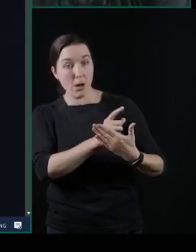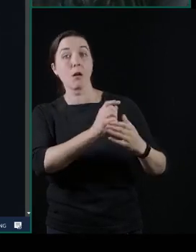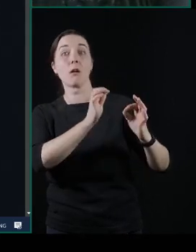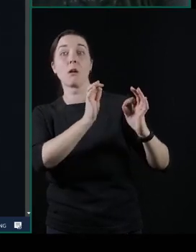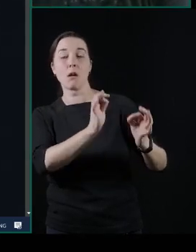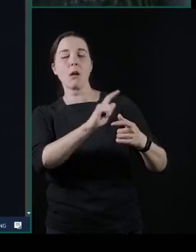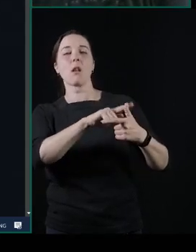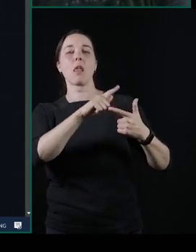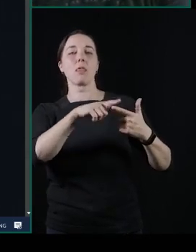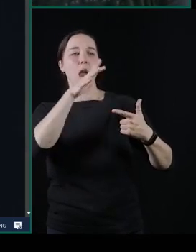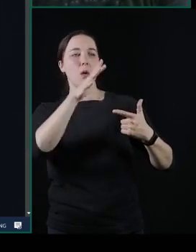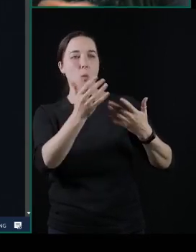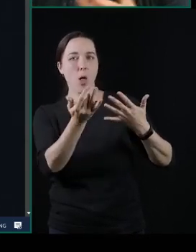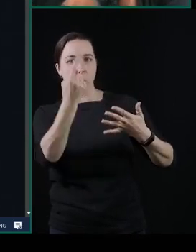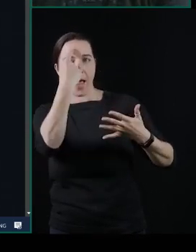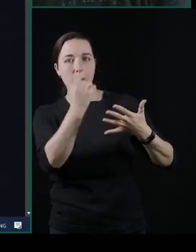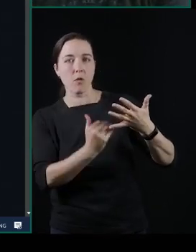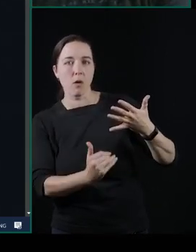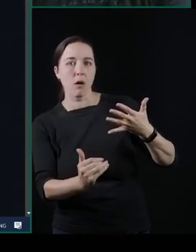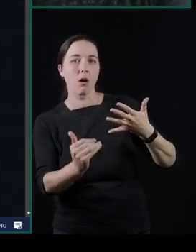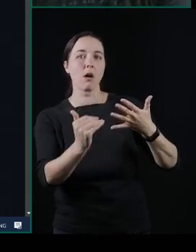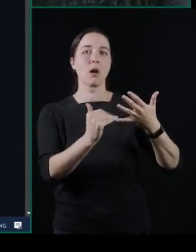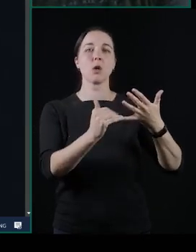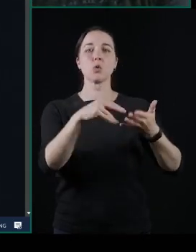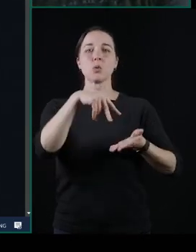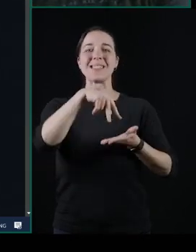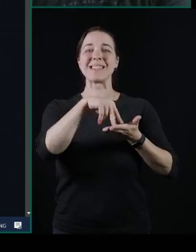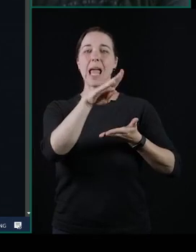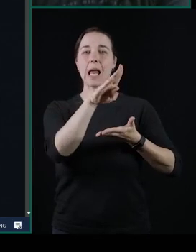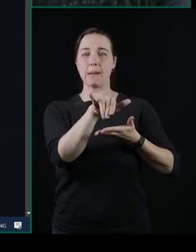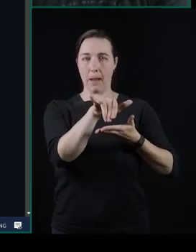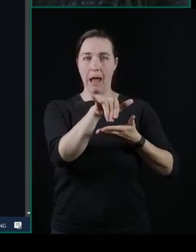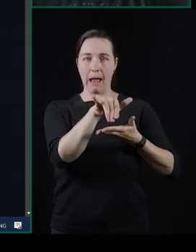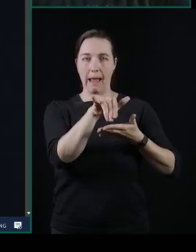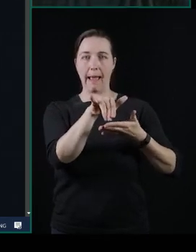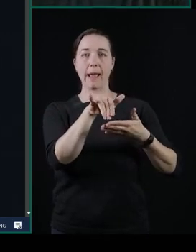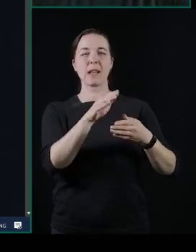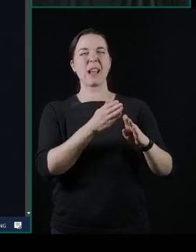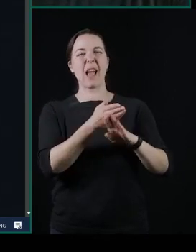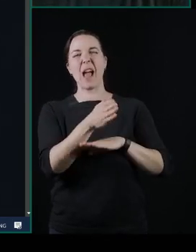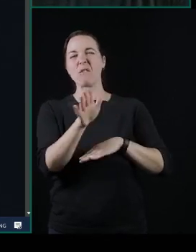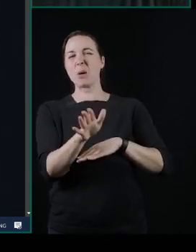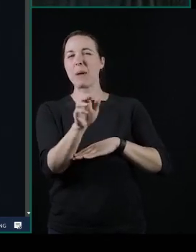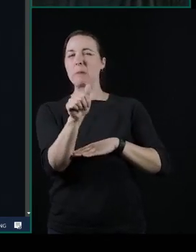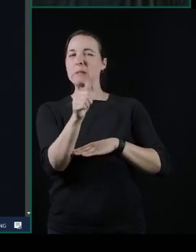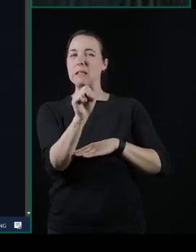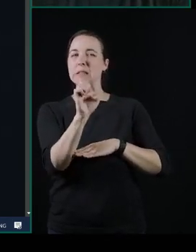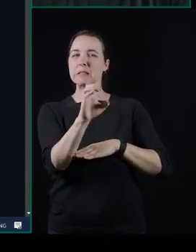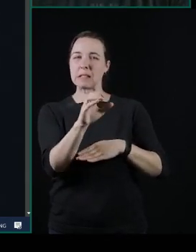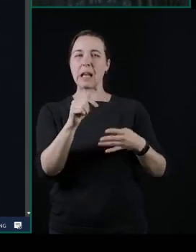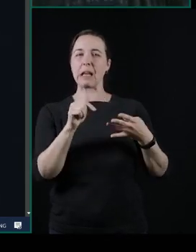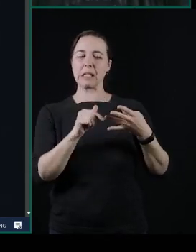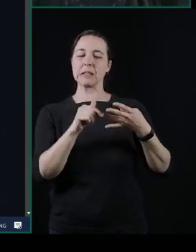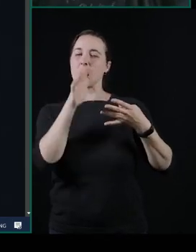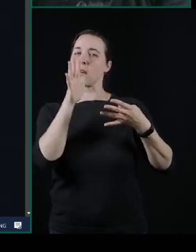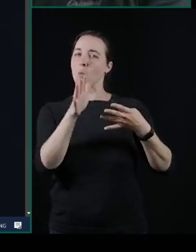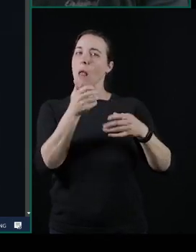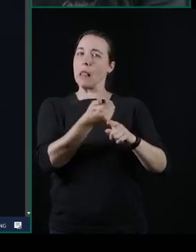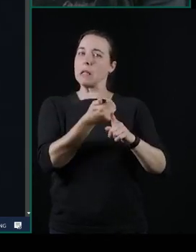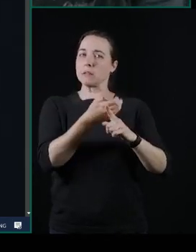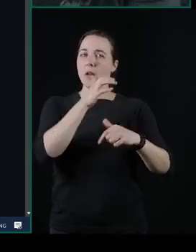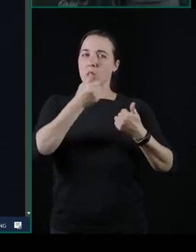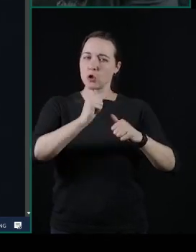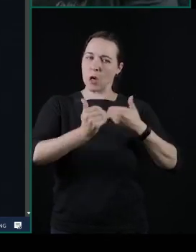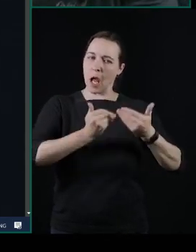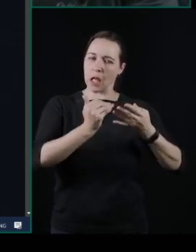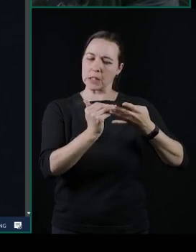it will wait for it to go into standing by state. And after 10 seconds, it will try to transition the game